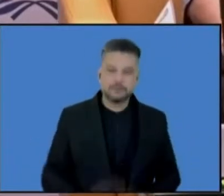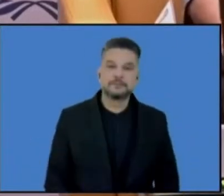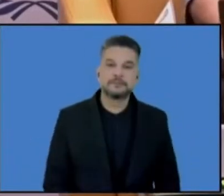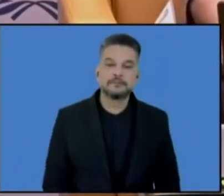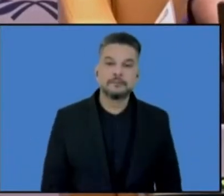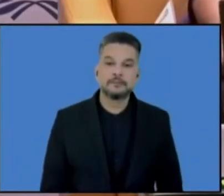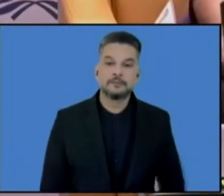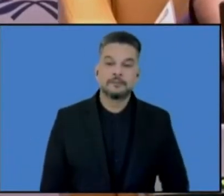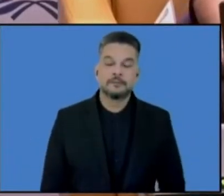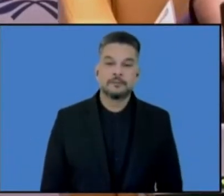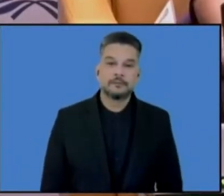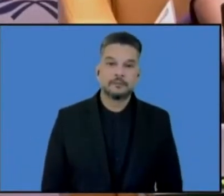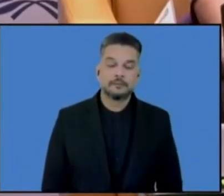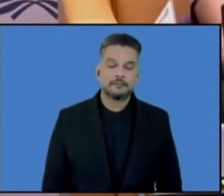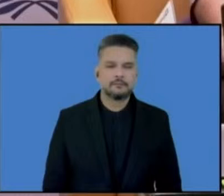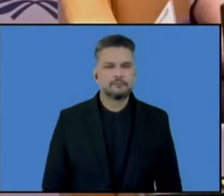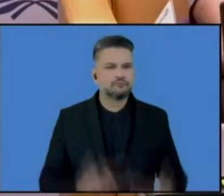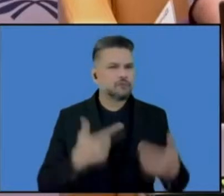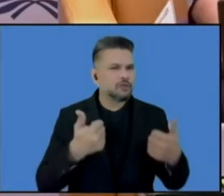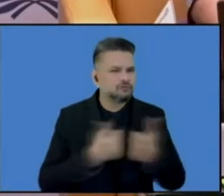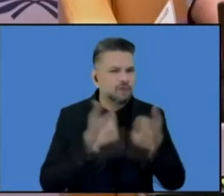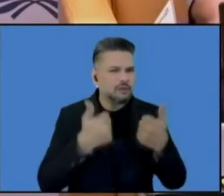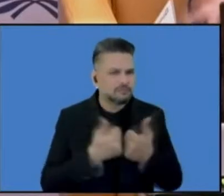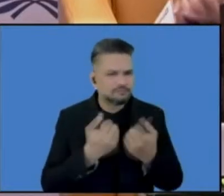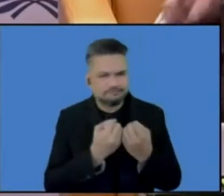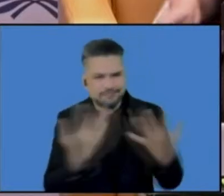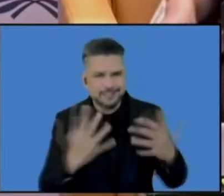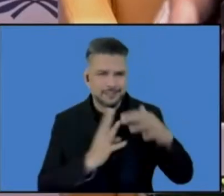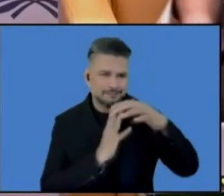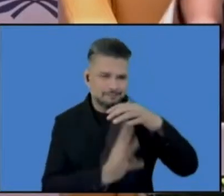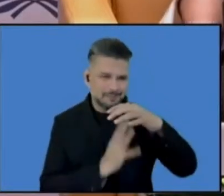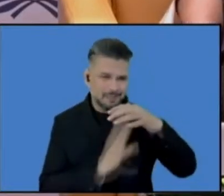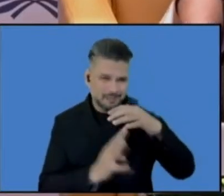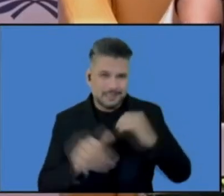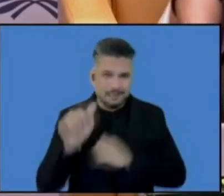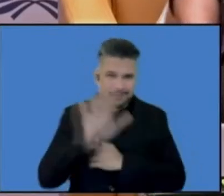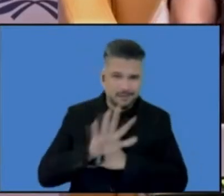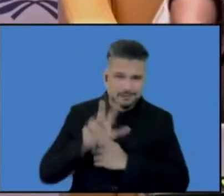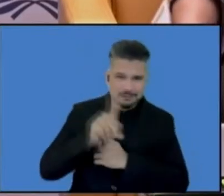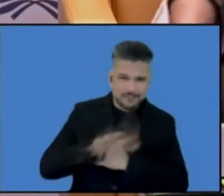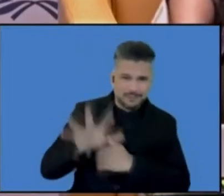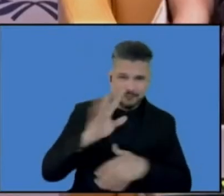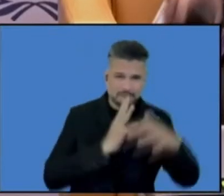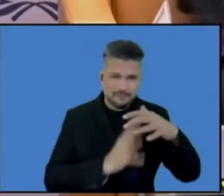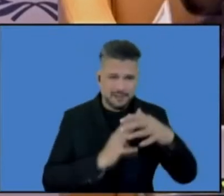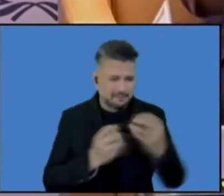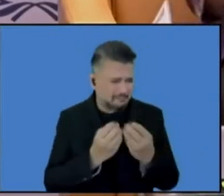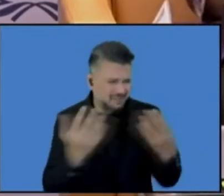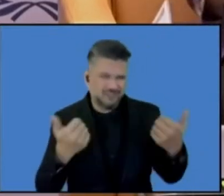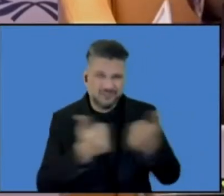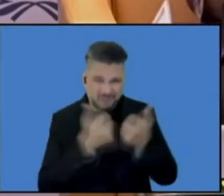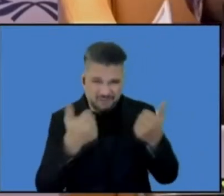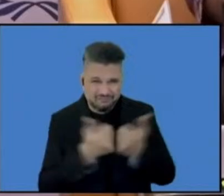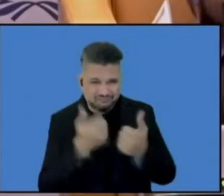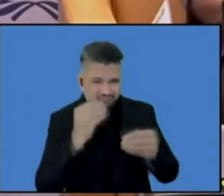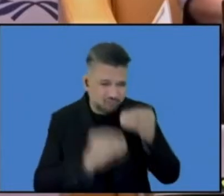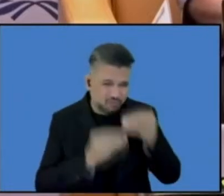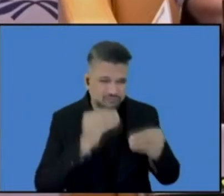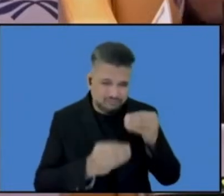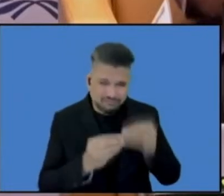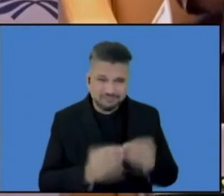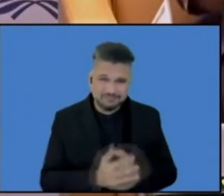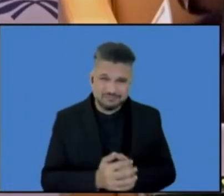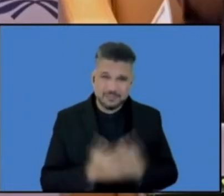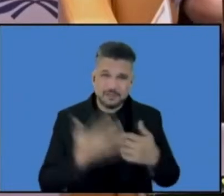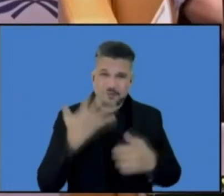addressing the challenges migrants are facing in the Asia-Pacific region, the past 5 years have demonstrated the importance of